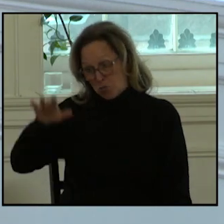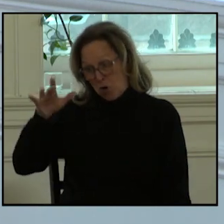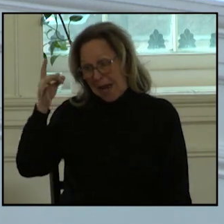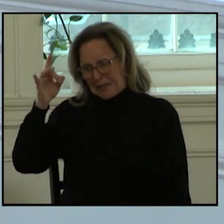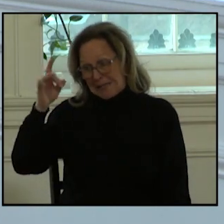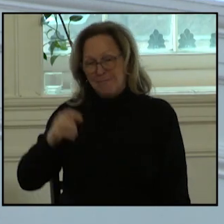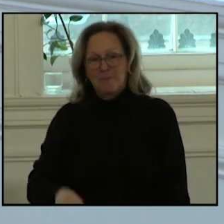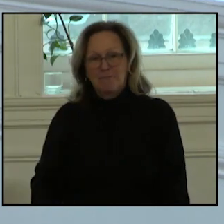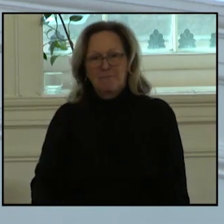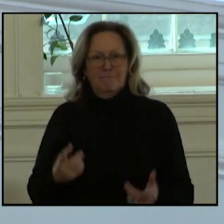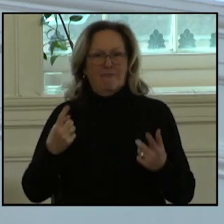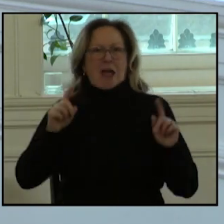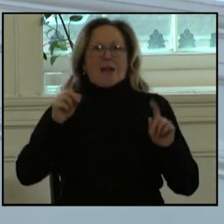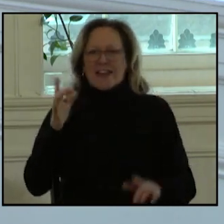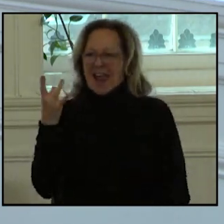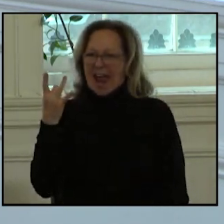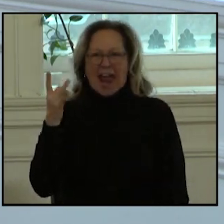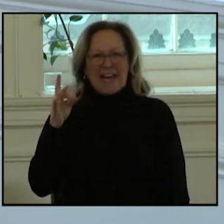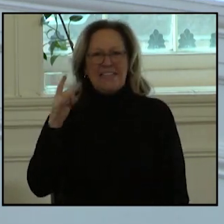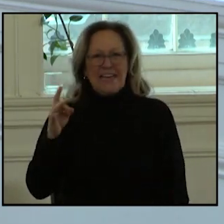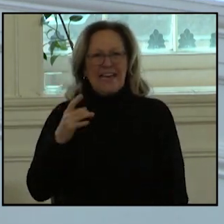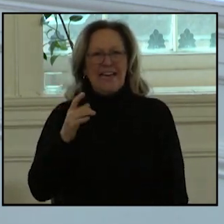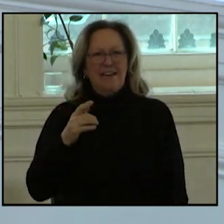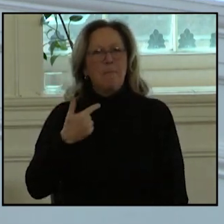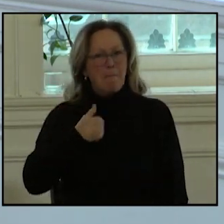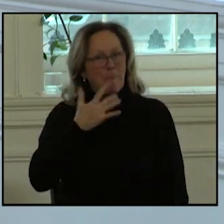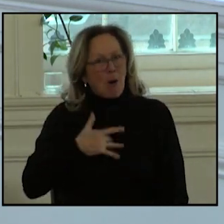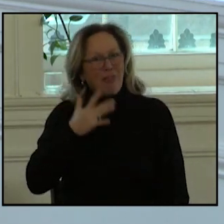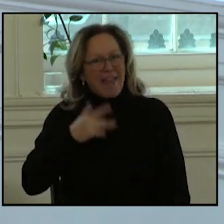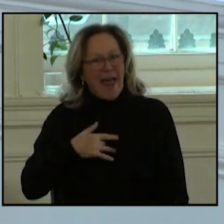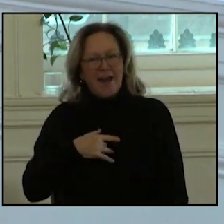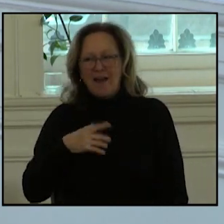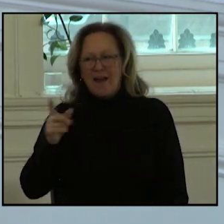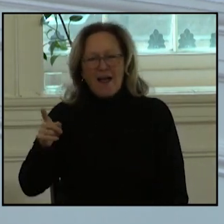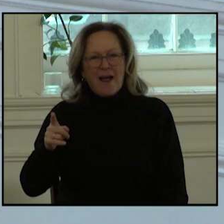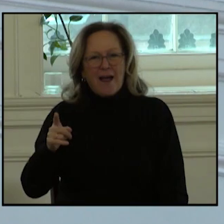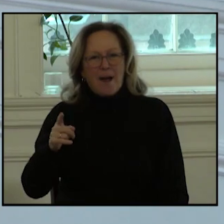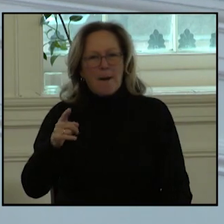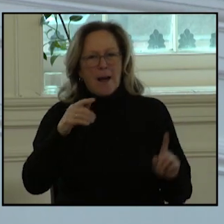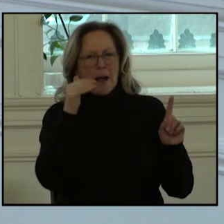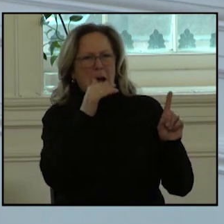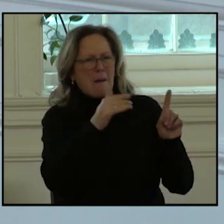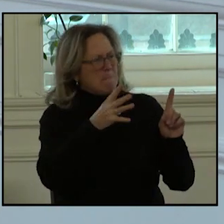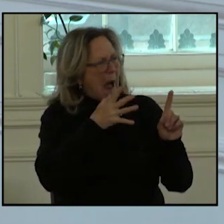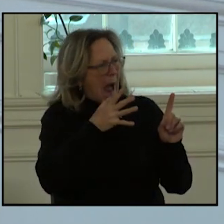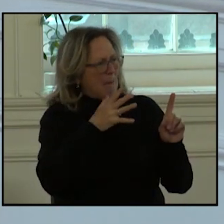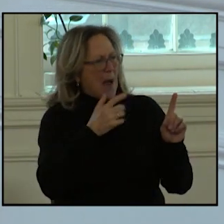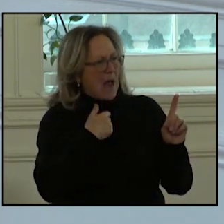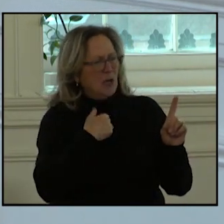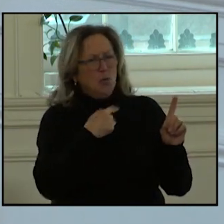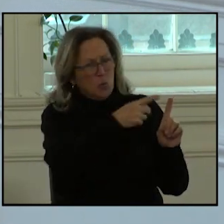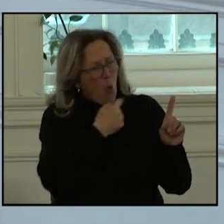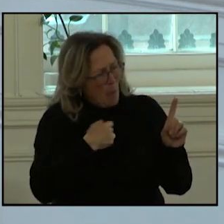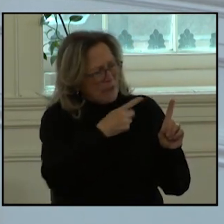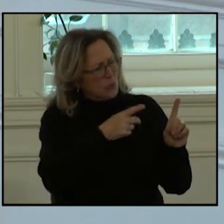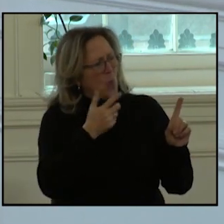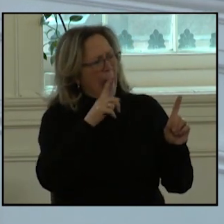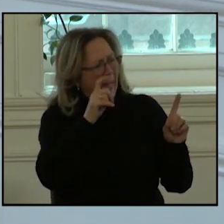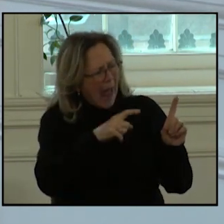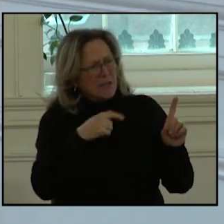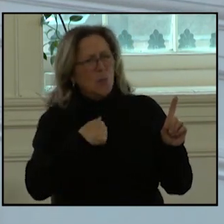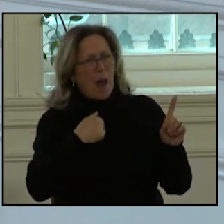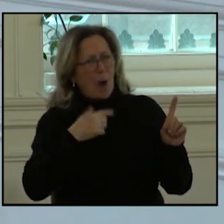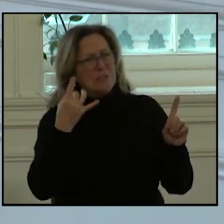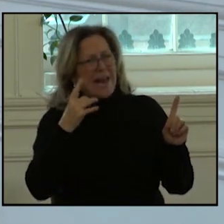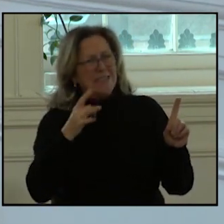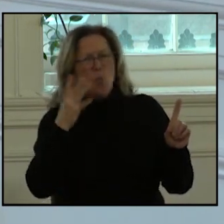birthday, the midnight, I'm in her room, Mom. And she's like, are you serious? You're really, yes, Mom, you told me to ask you at 18. Why did we have to do